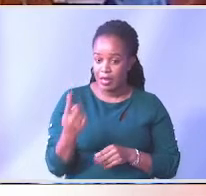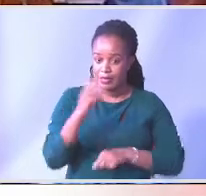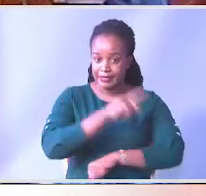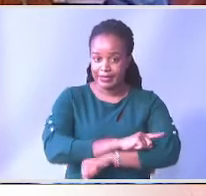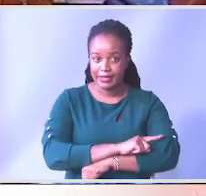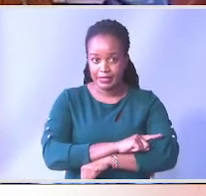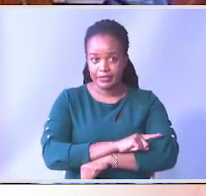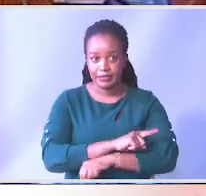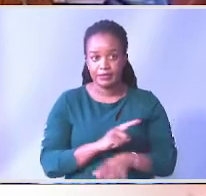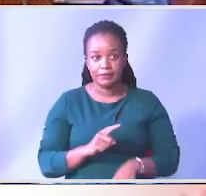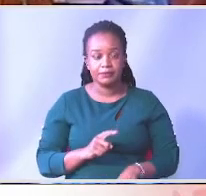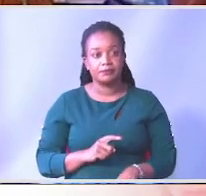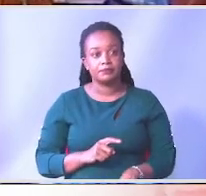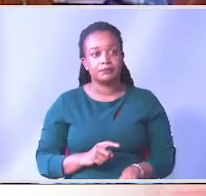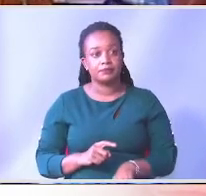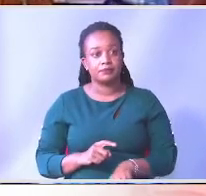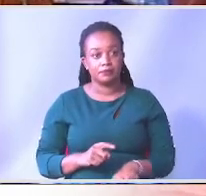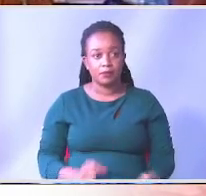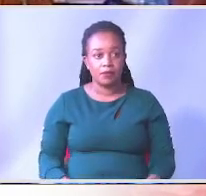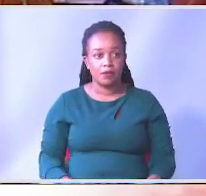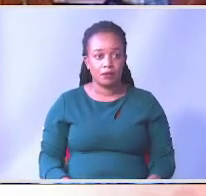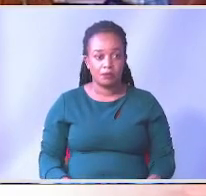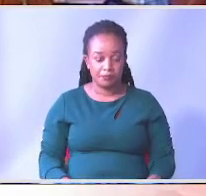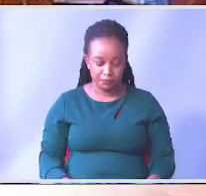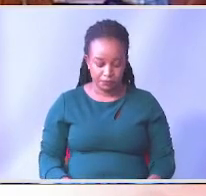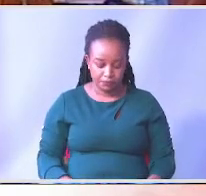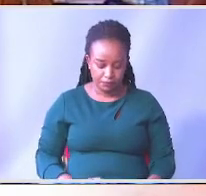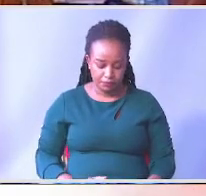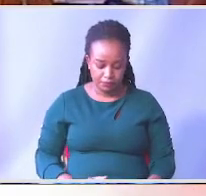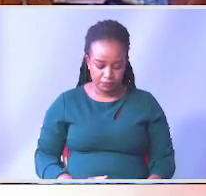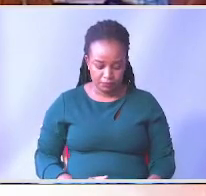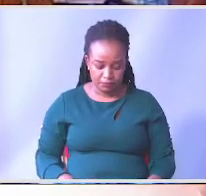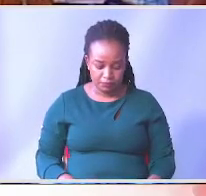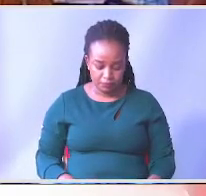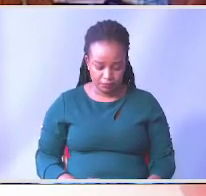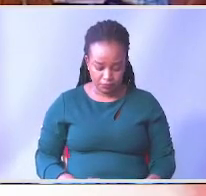proposed in the bill. Paul Kirobi, TV 47, Nairobi.